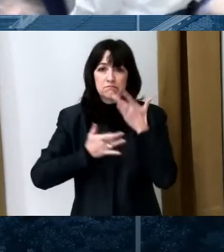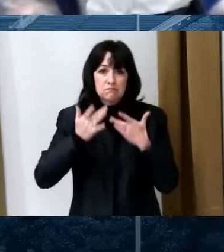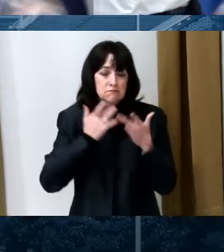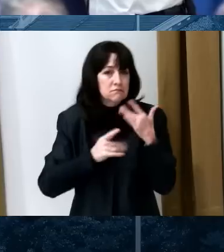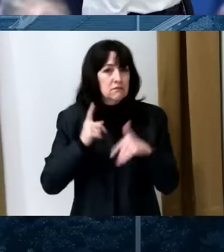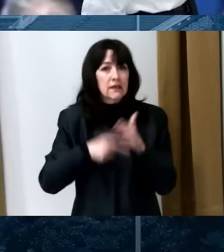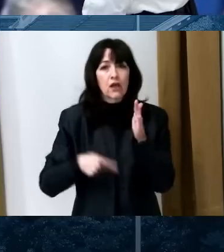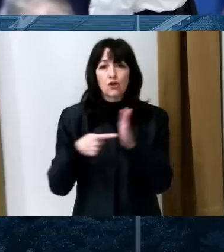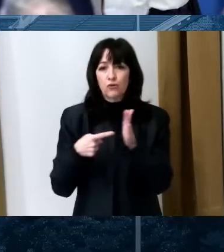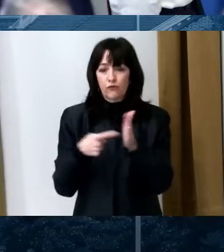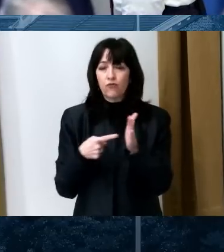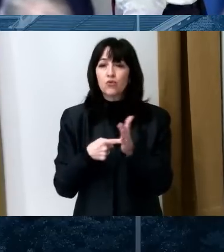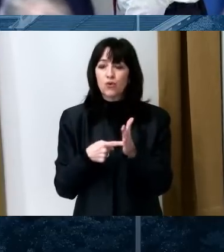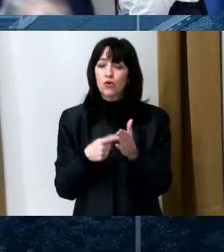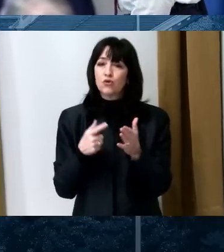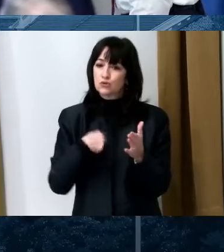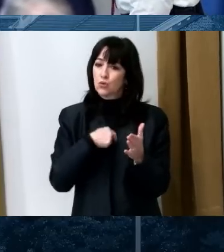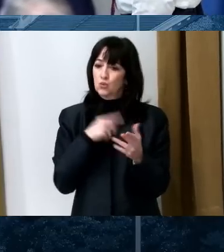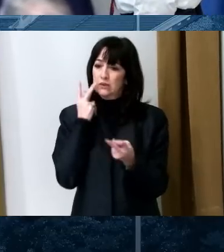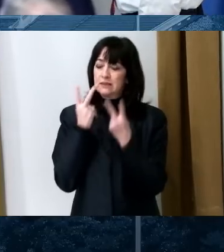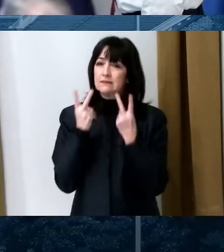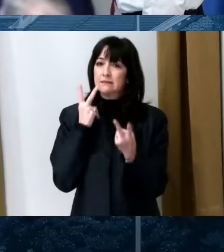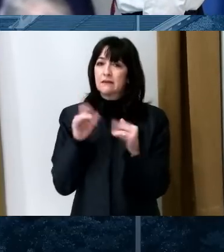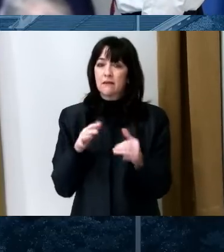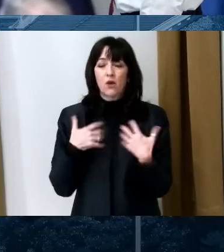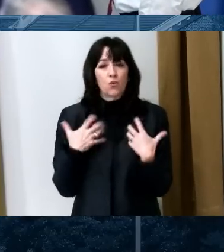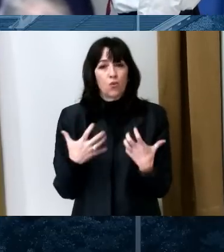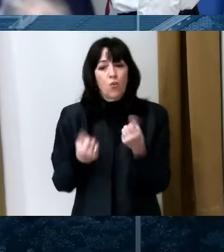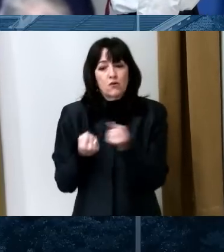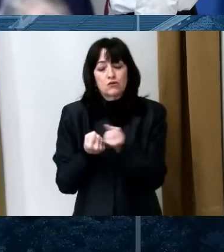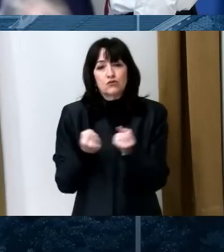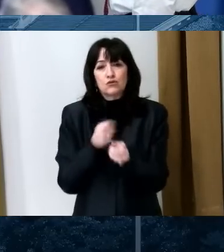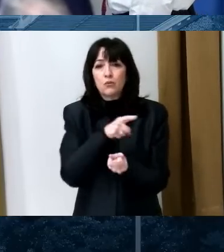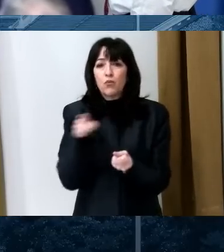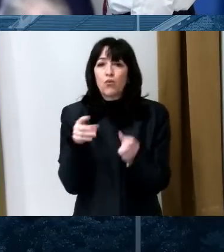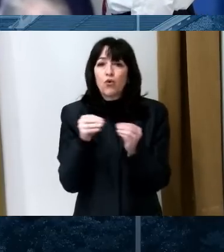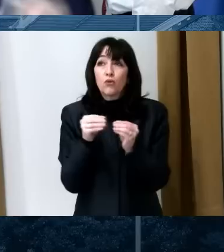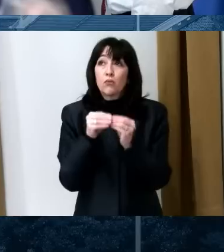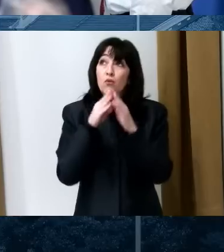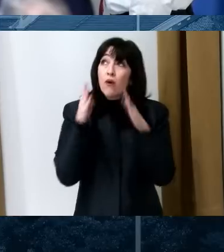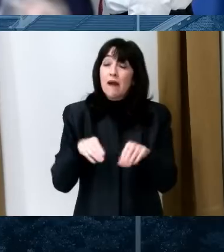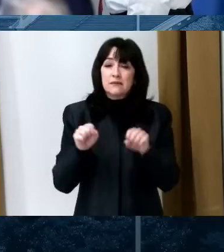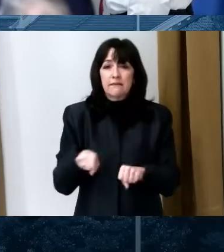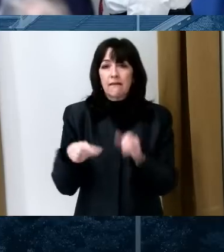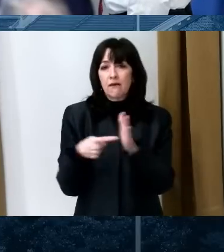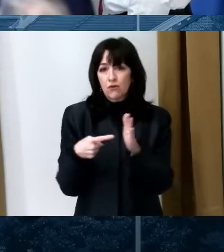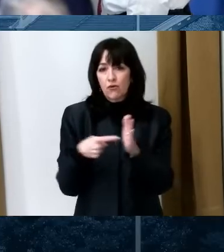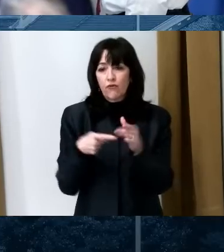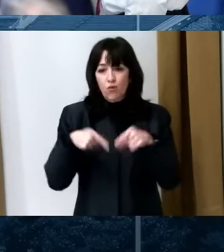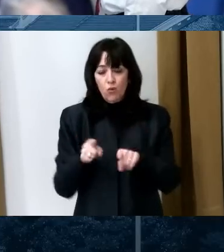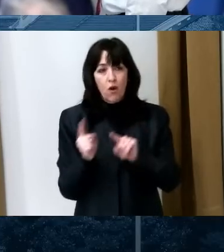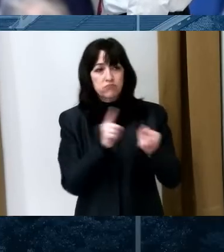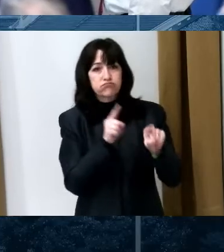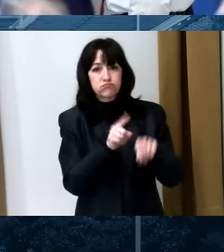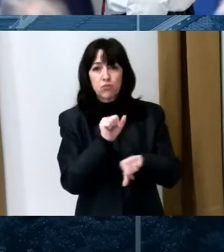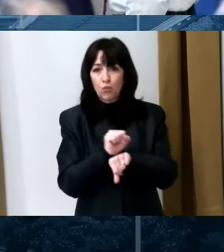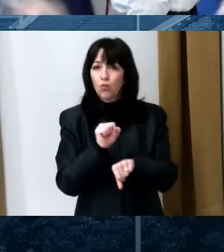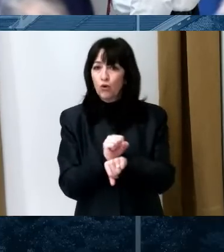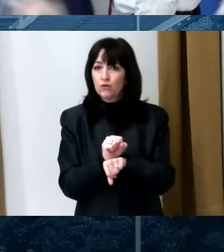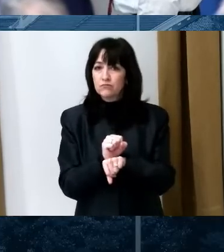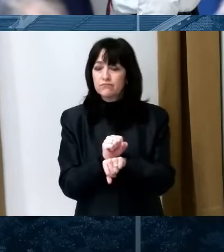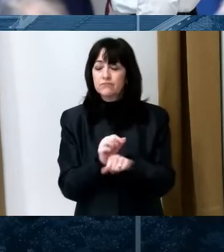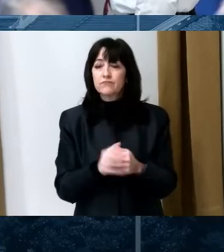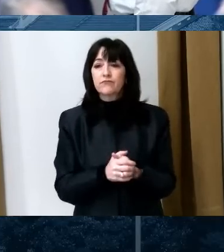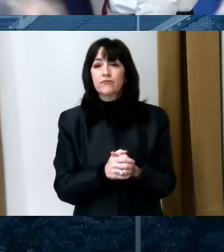So again, a lot of workforce support there in the affordable housing area. Continued support for